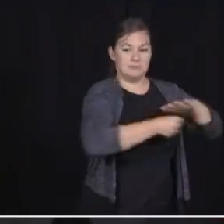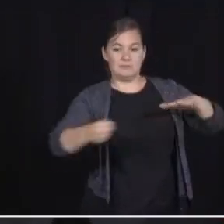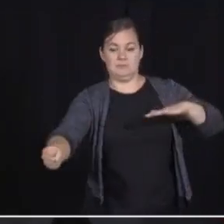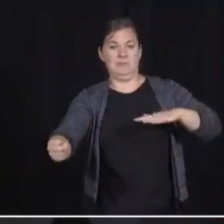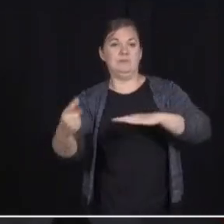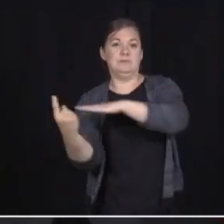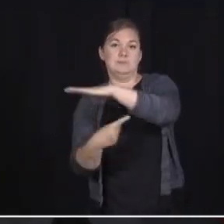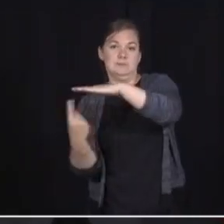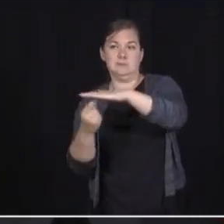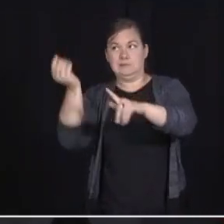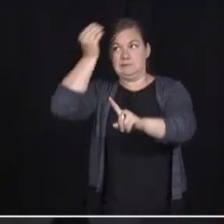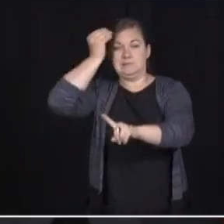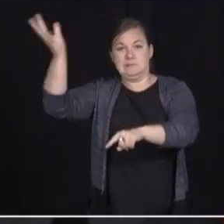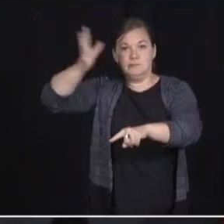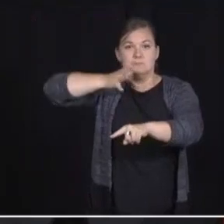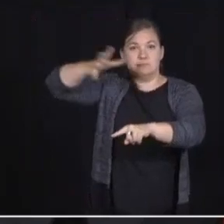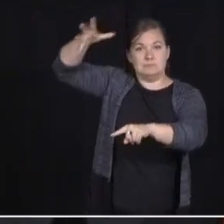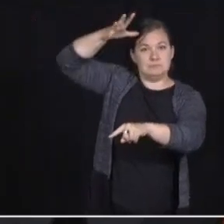child.